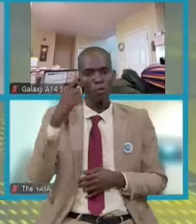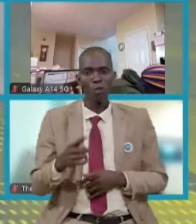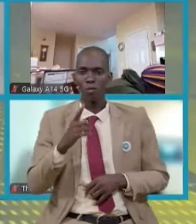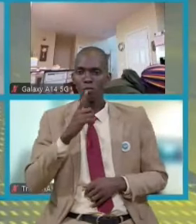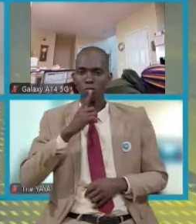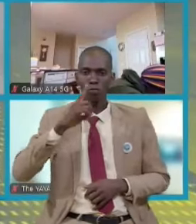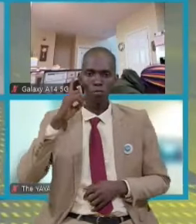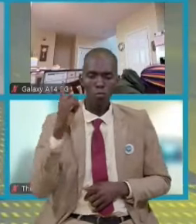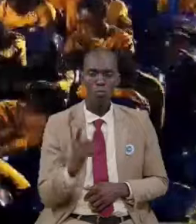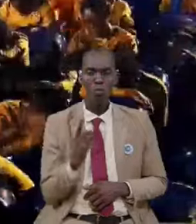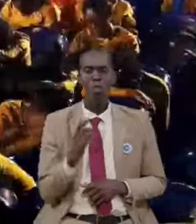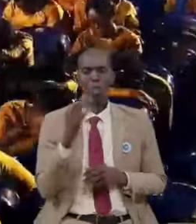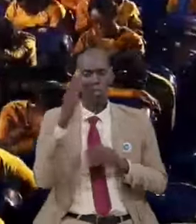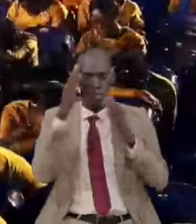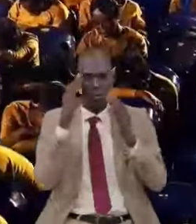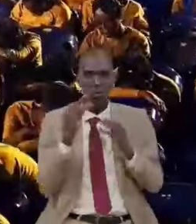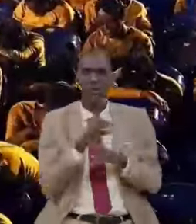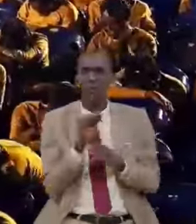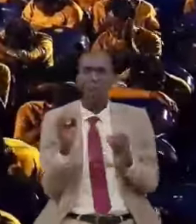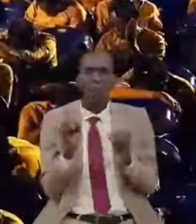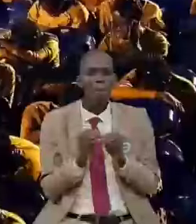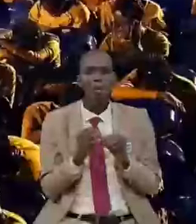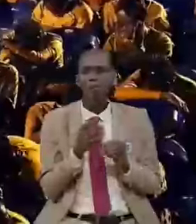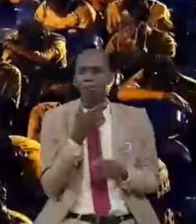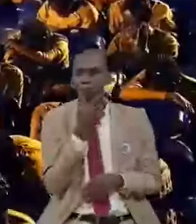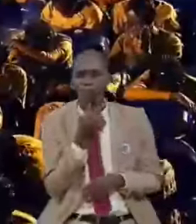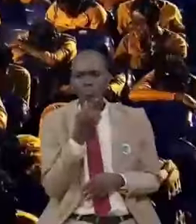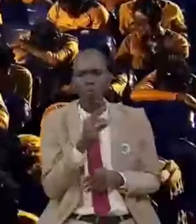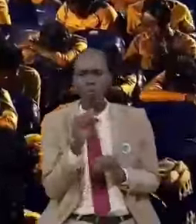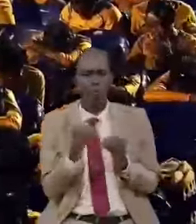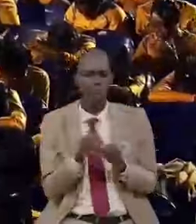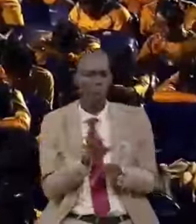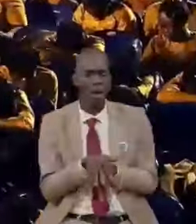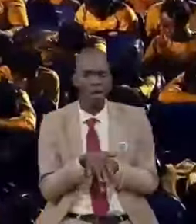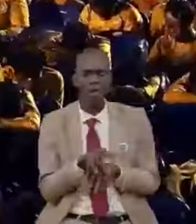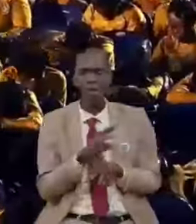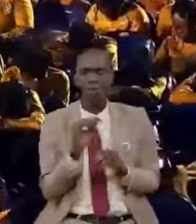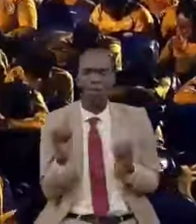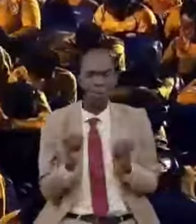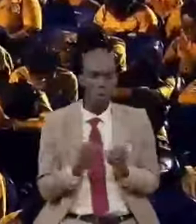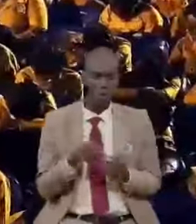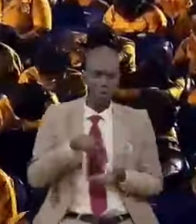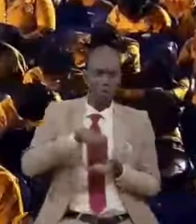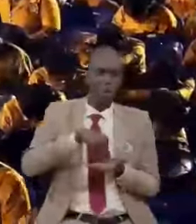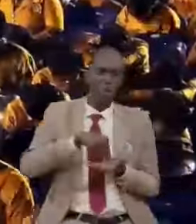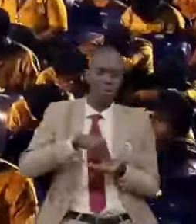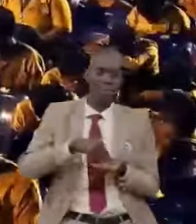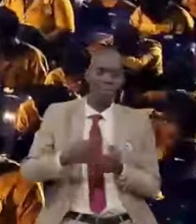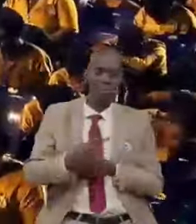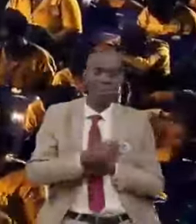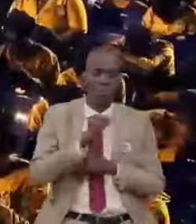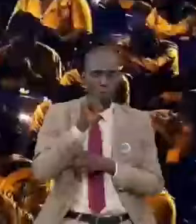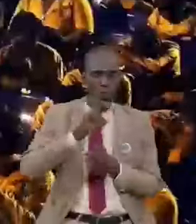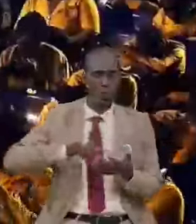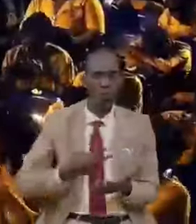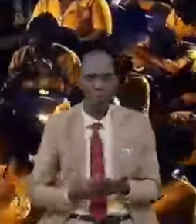more hypocrisy. No more falling and rising. No more denying of Christ. And no more